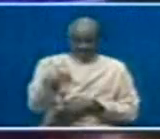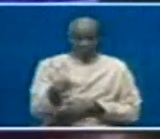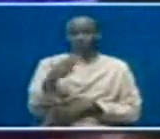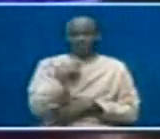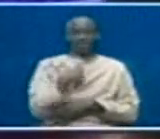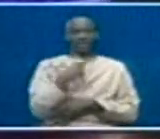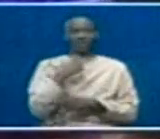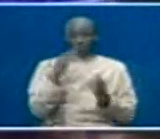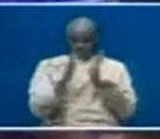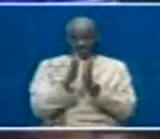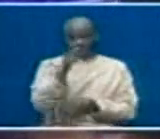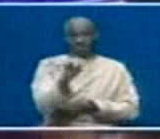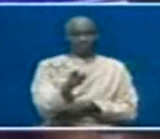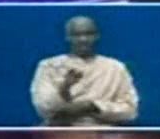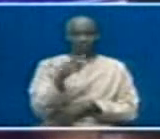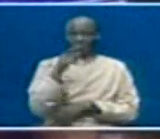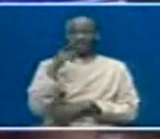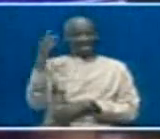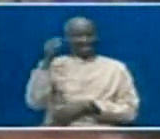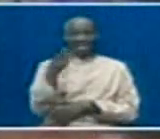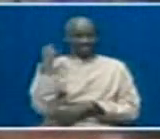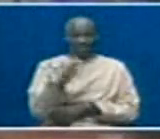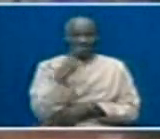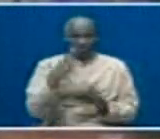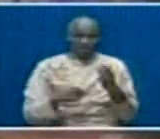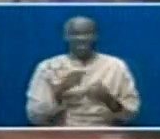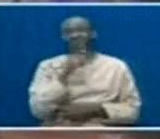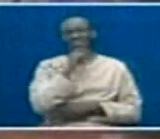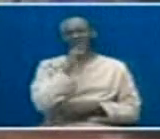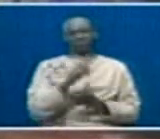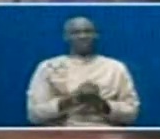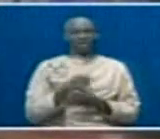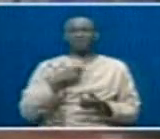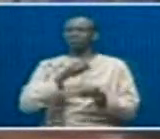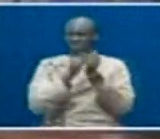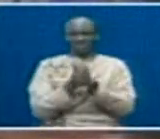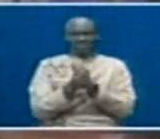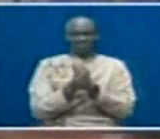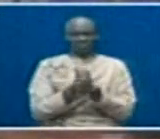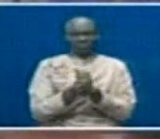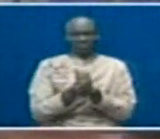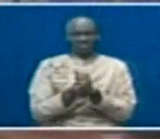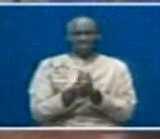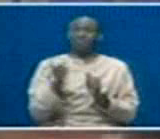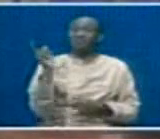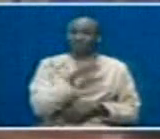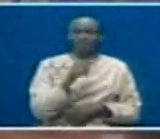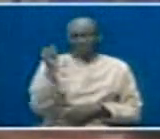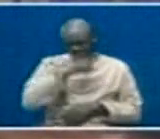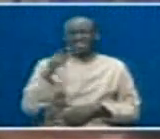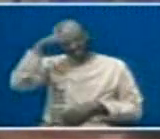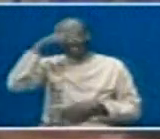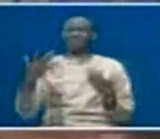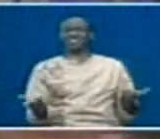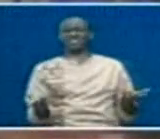and we were together now, only last month. And he said to me, he said, Dad, I'm changing. I said, listen to me. Finish your degree